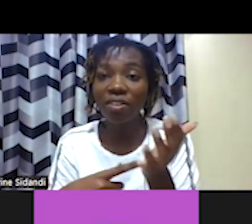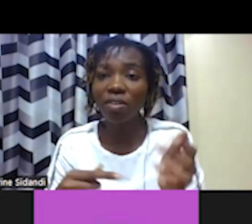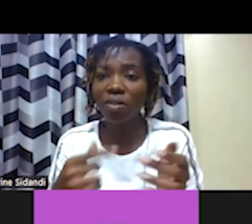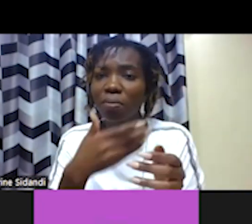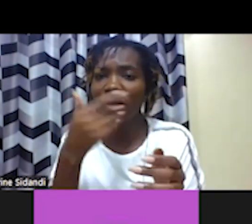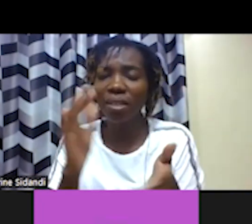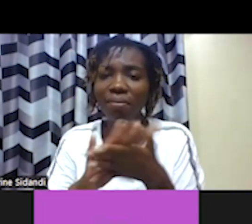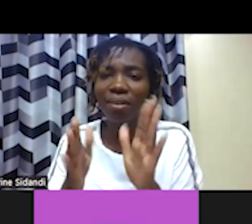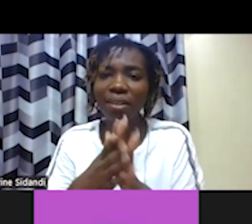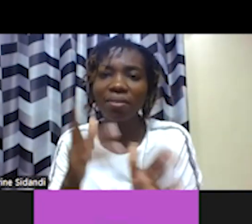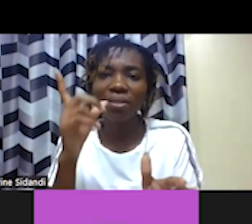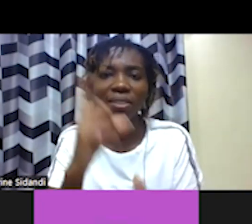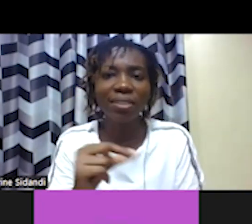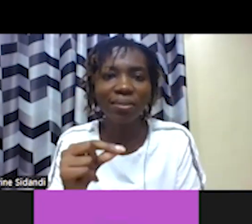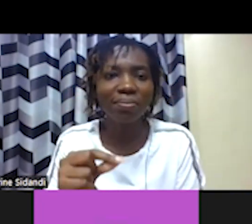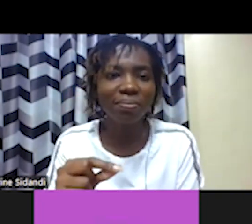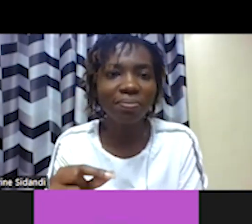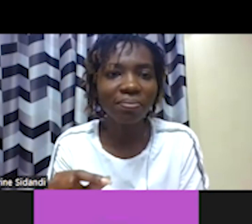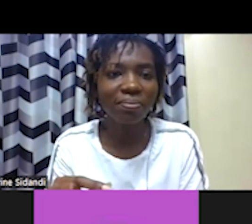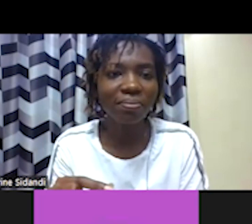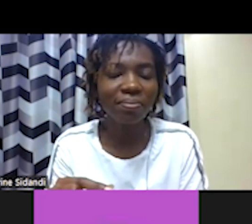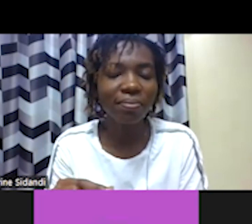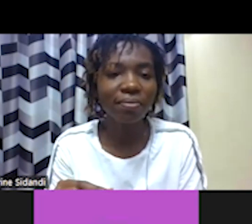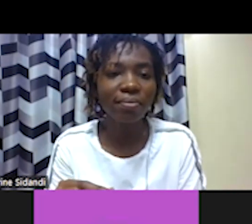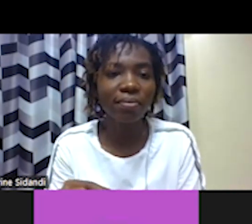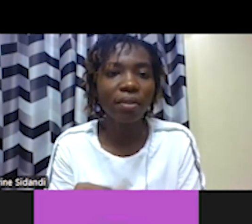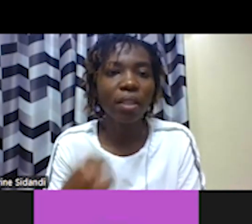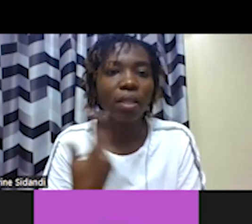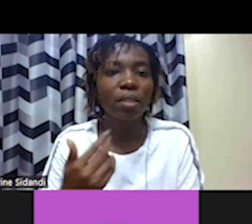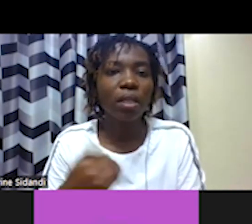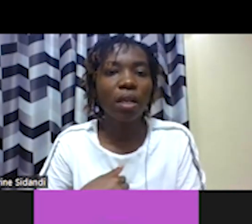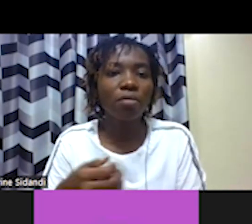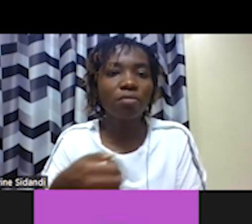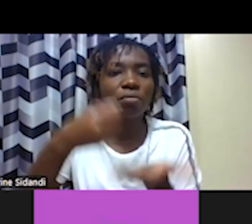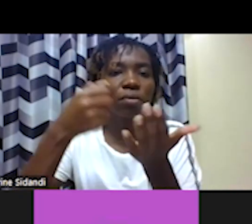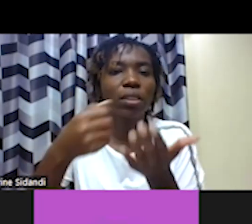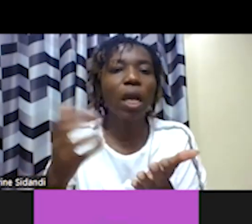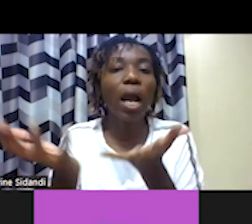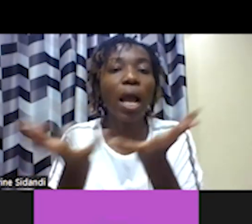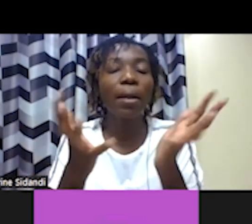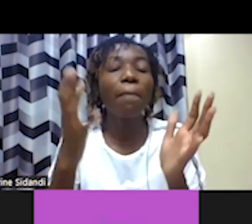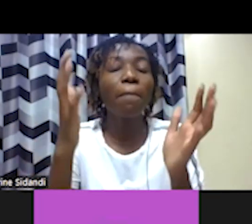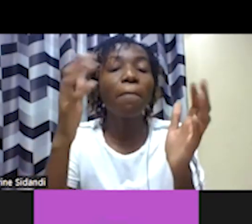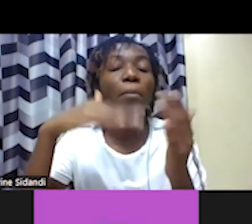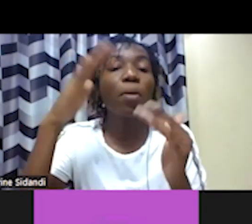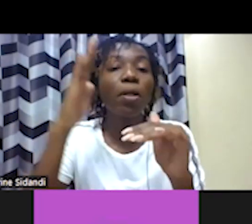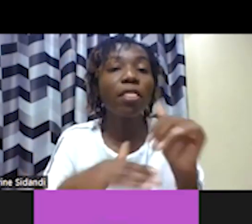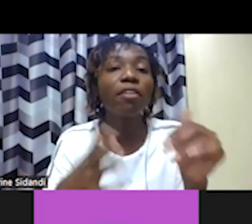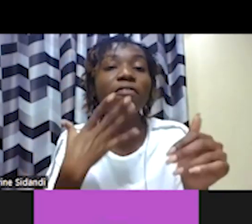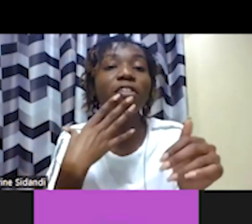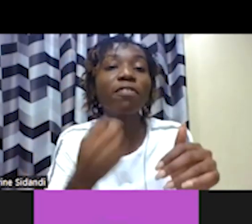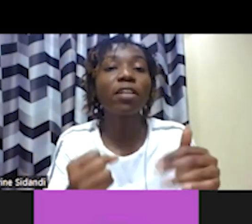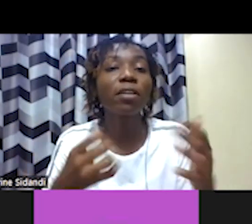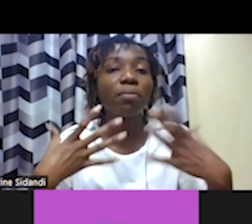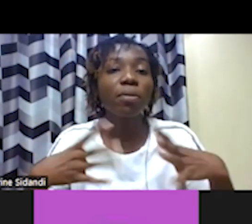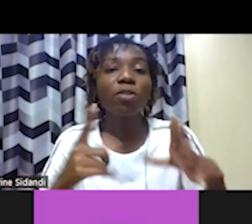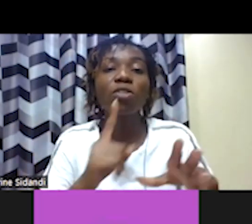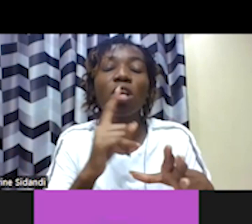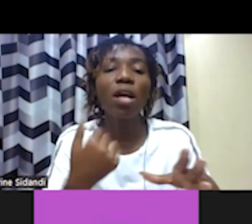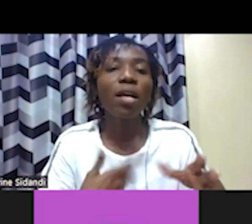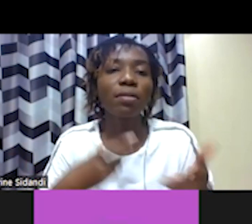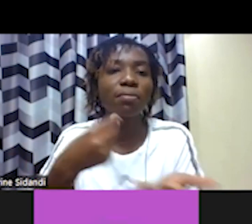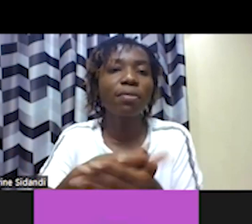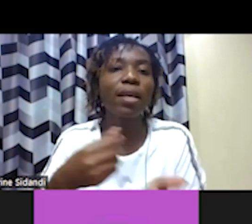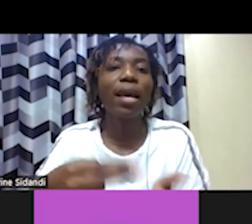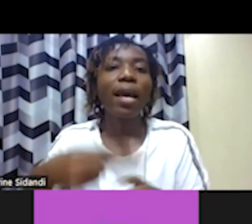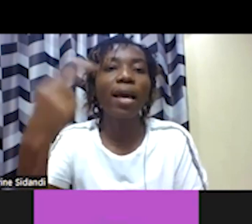demand. Oh yeah, it is, because we have a package that can carry more than 500 people. So we pay quite high. And you see,